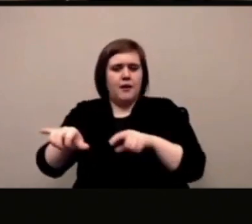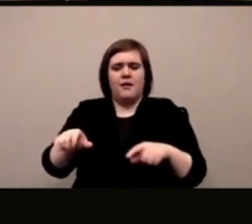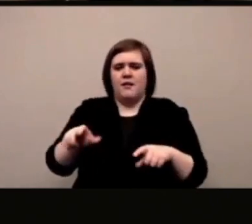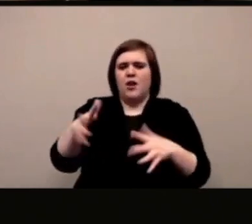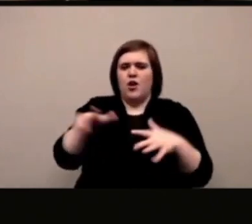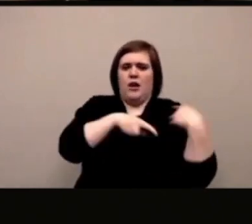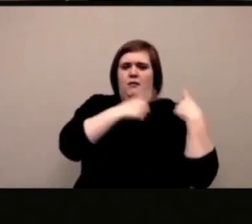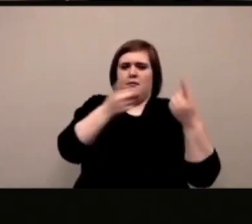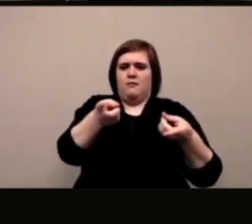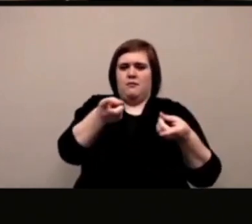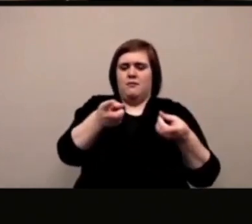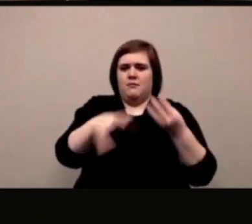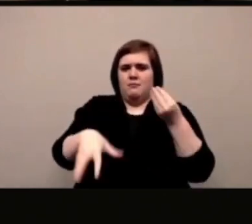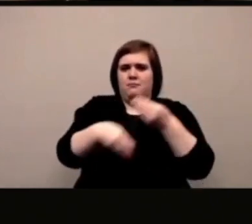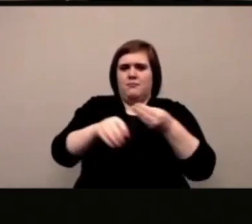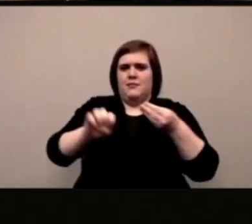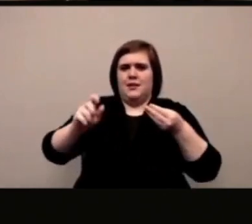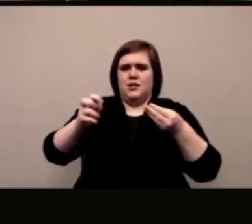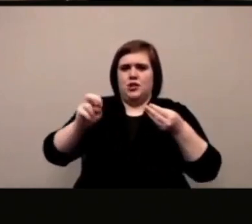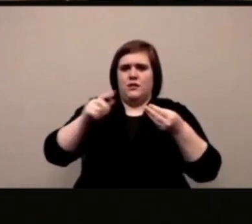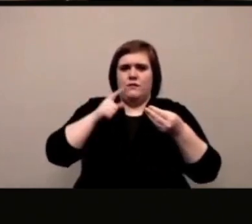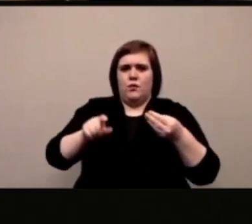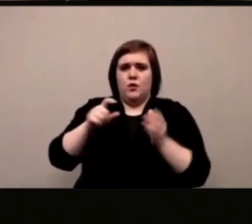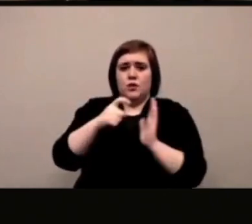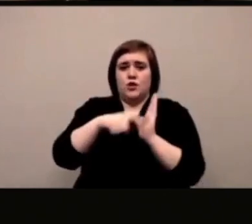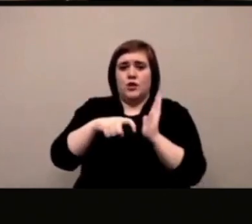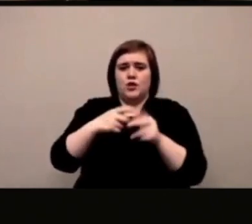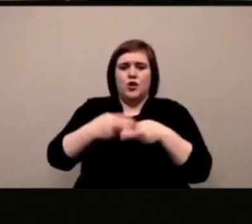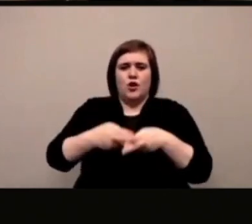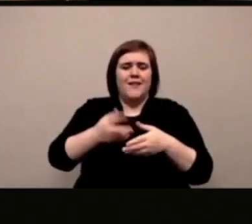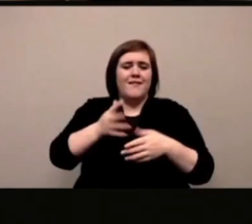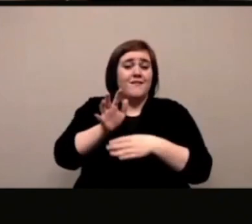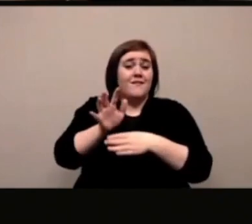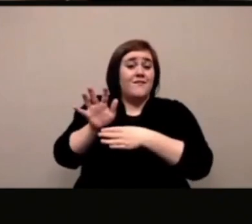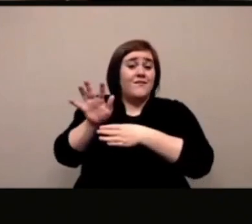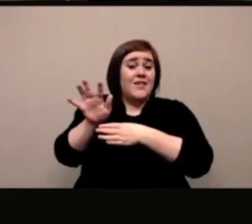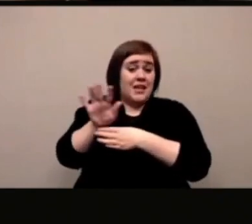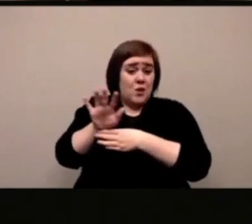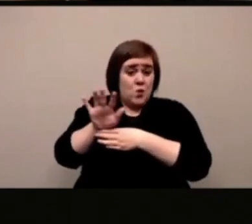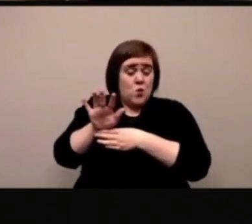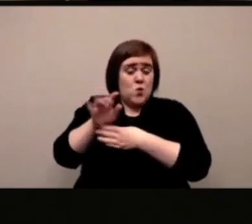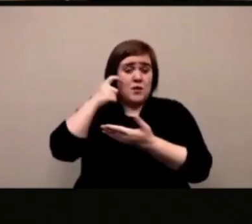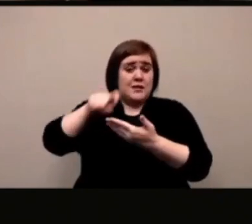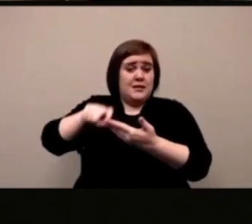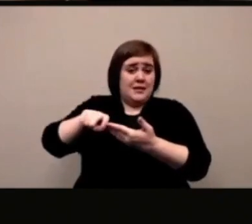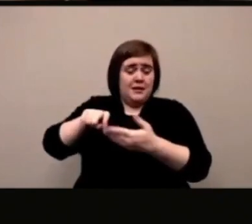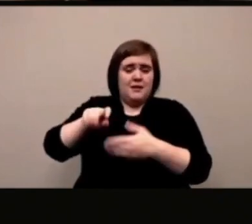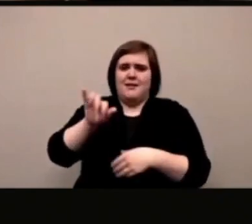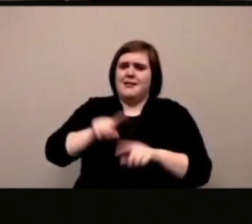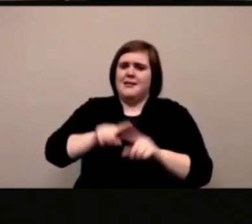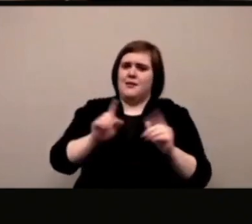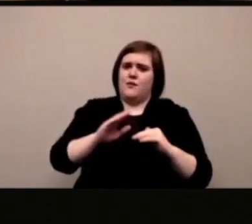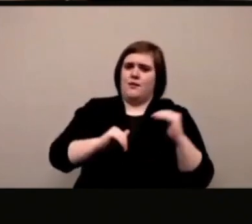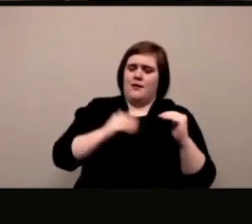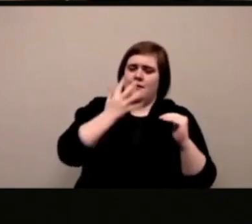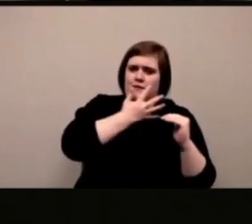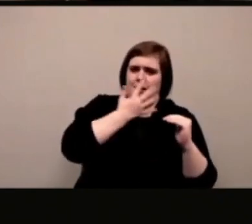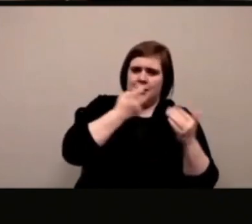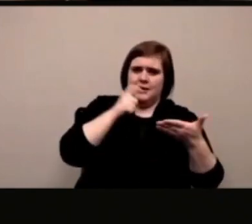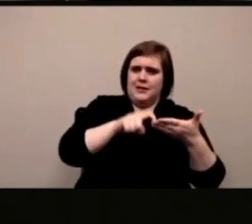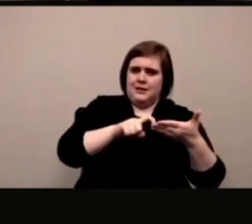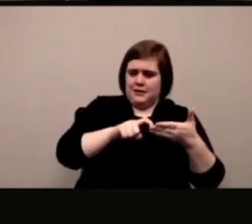extension in Scratch called video sensing, and that is different from face sensing. It just